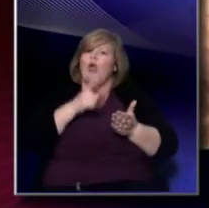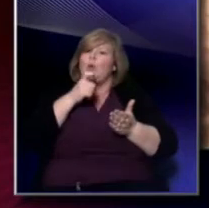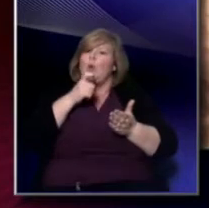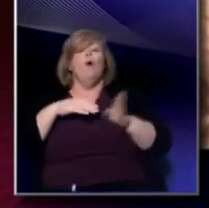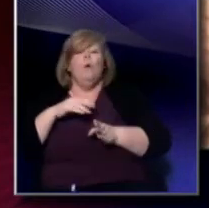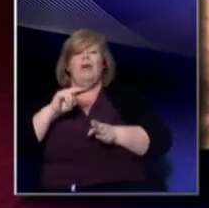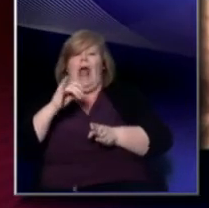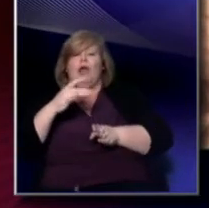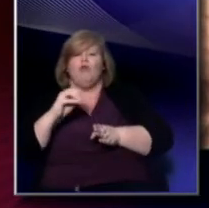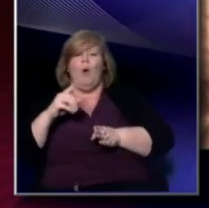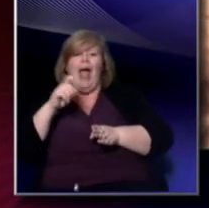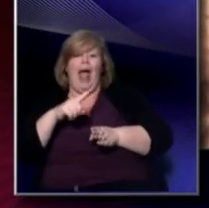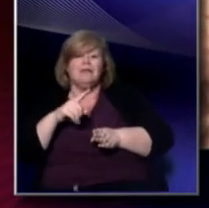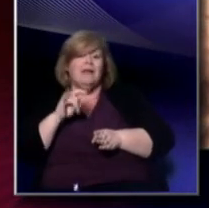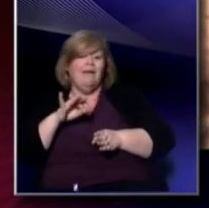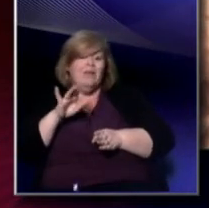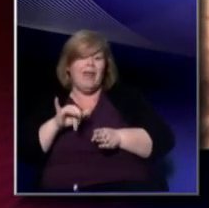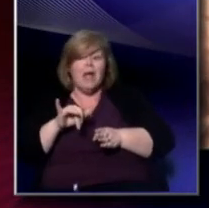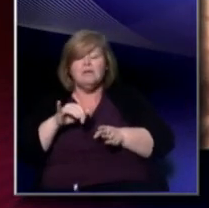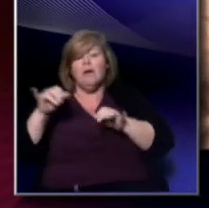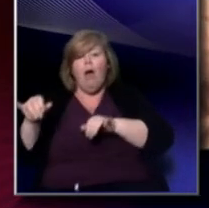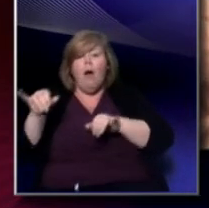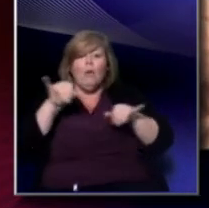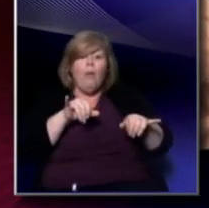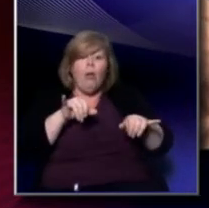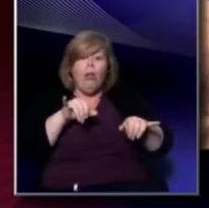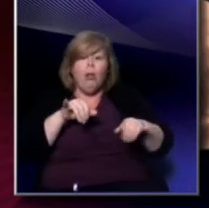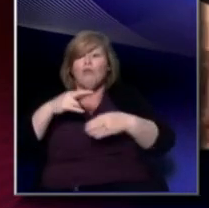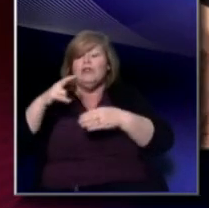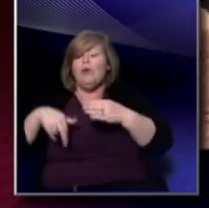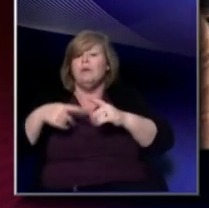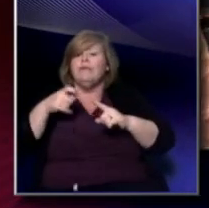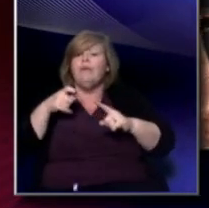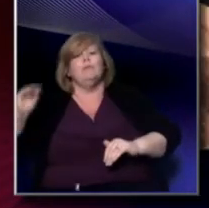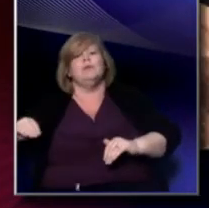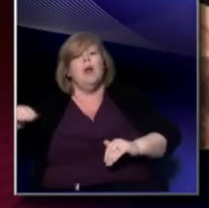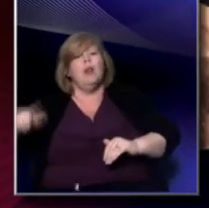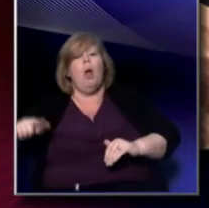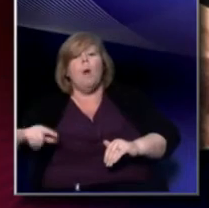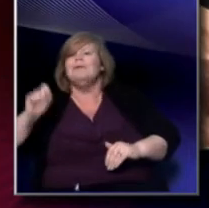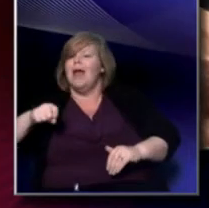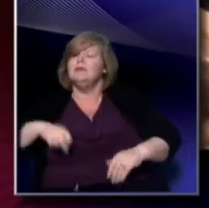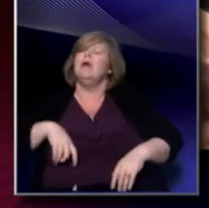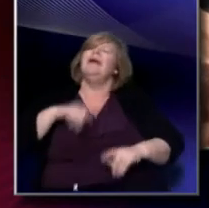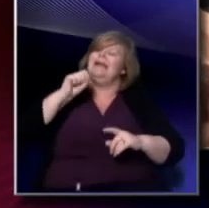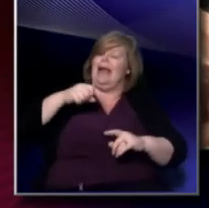So comparable? The results from ASD? In other words,